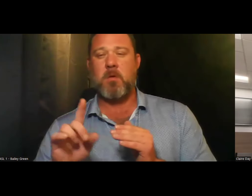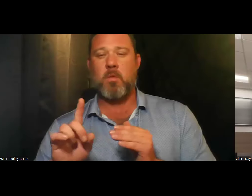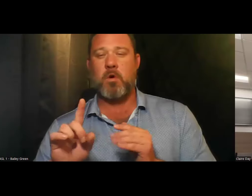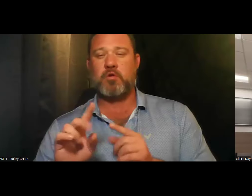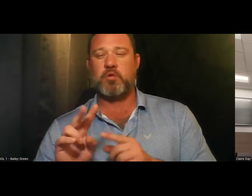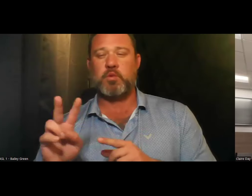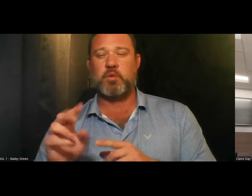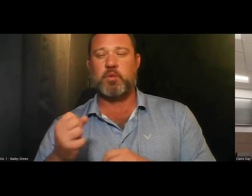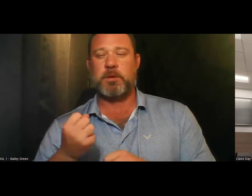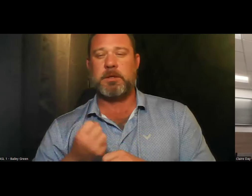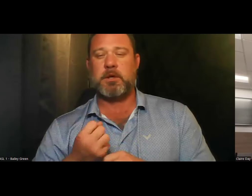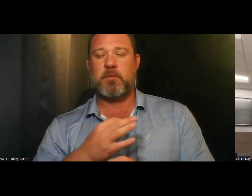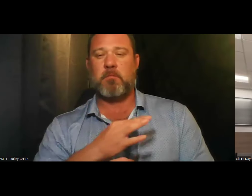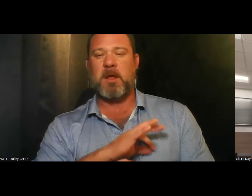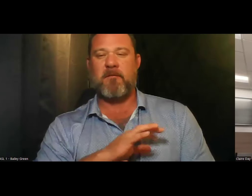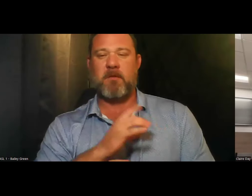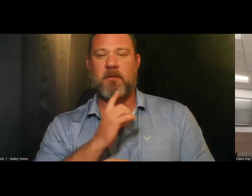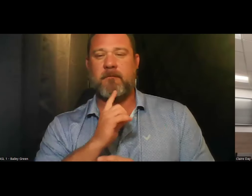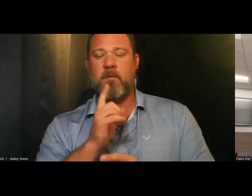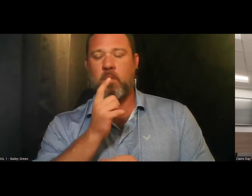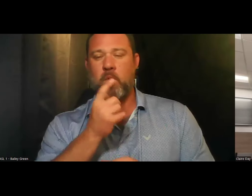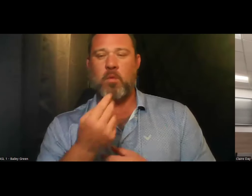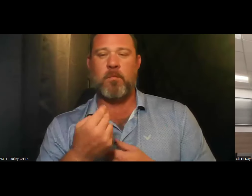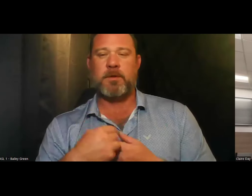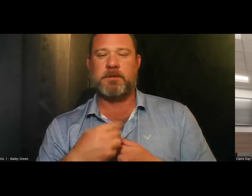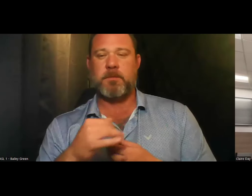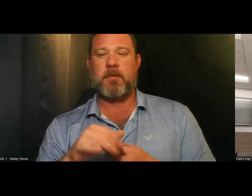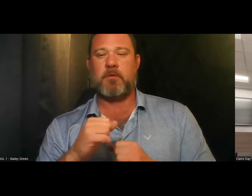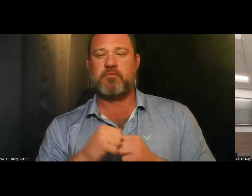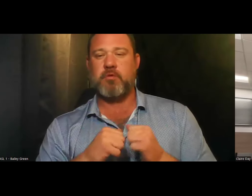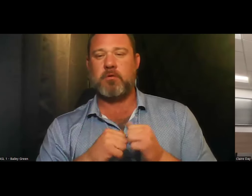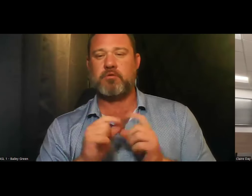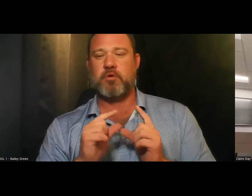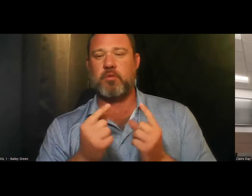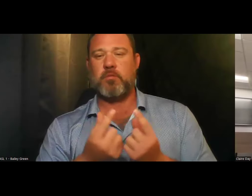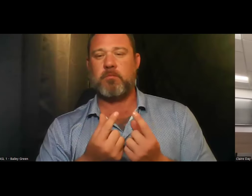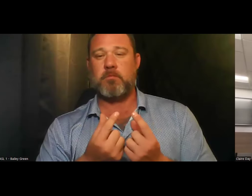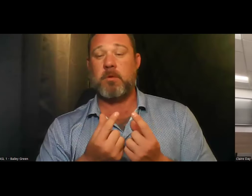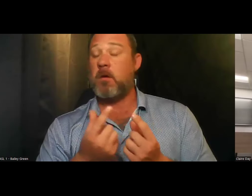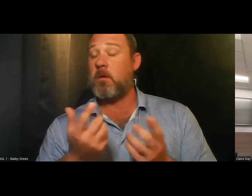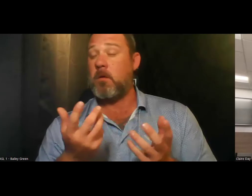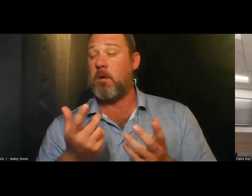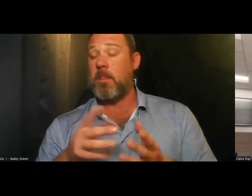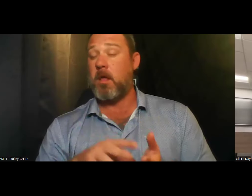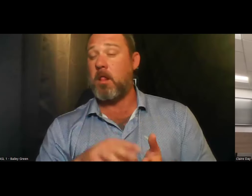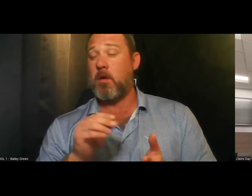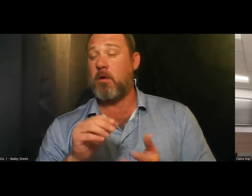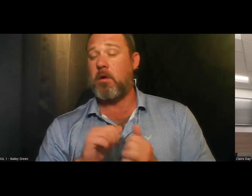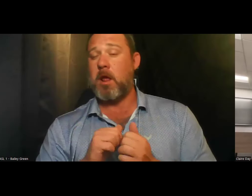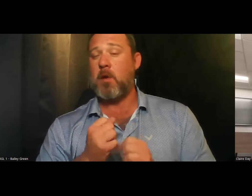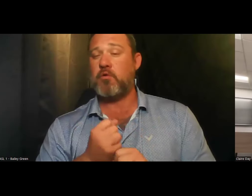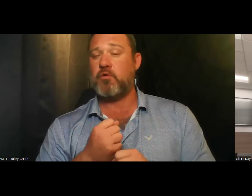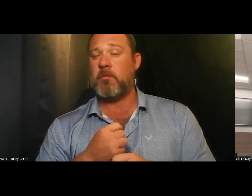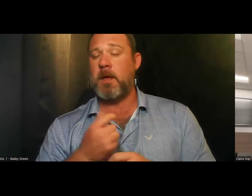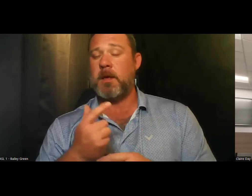of cognitive benefit for those that participated in the structured group. What the participants learned were how to make those